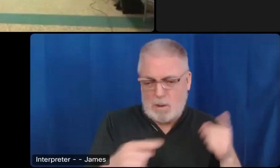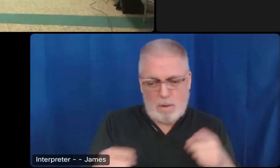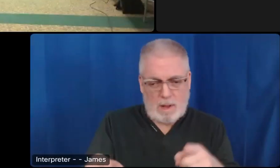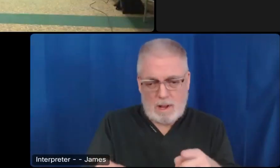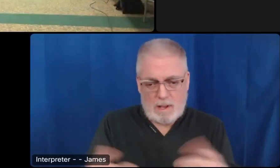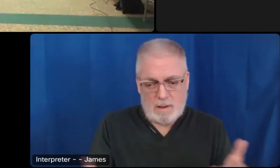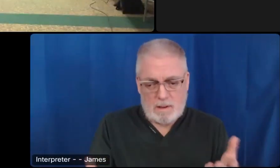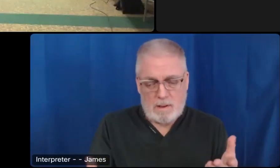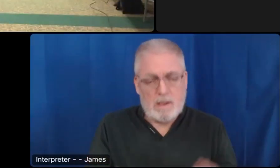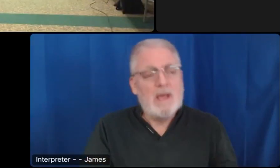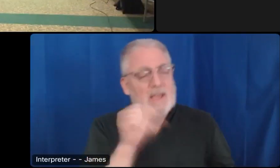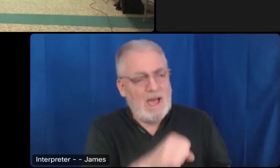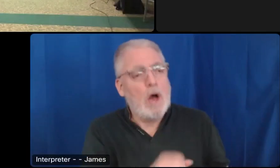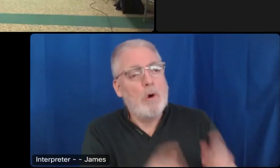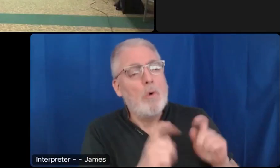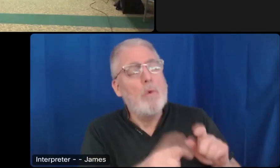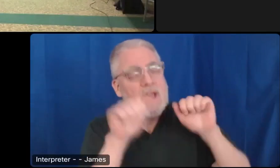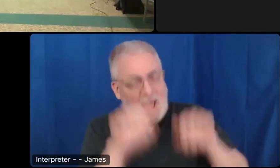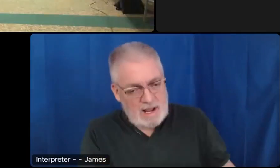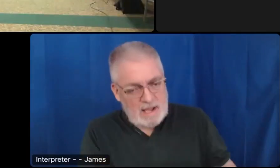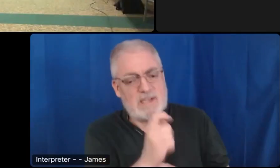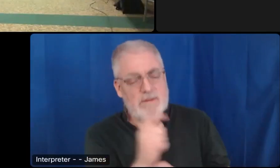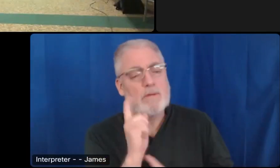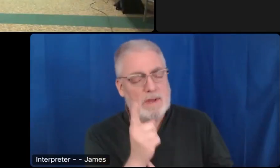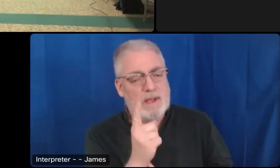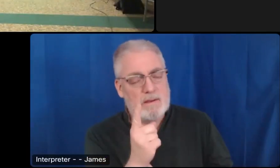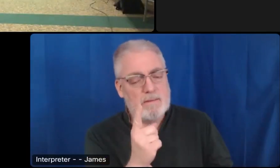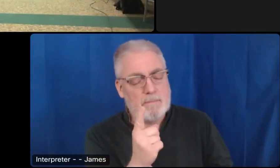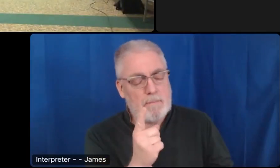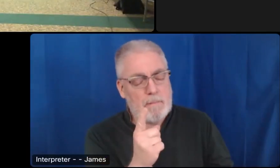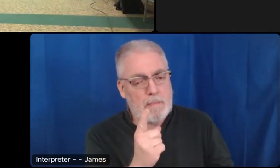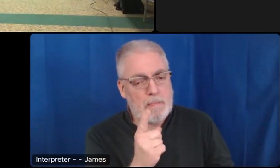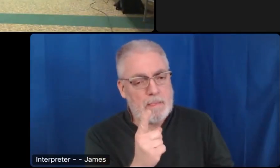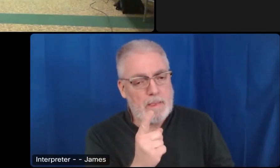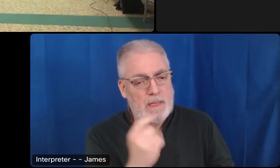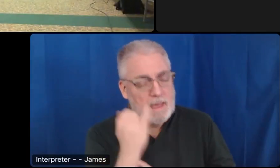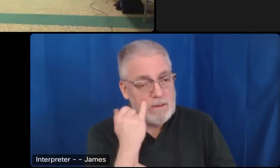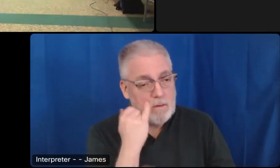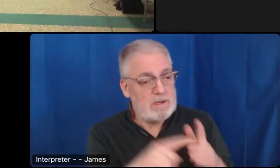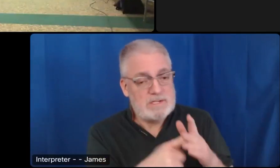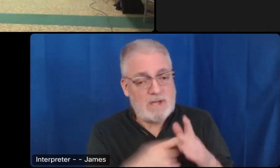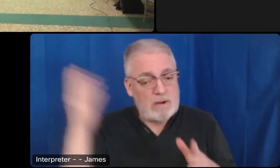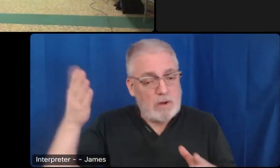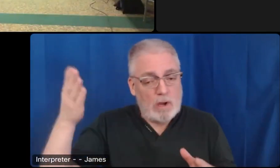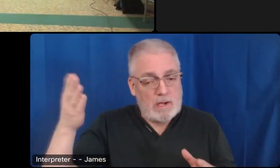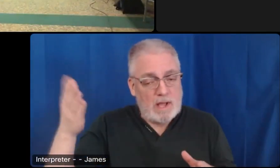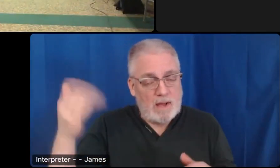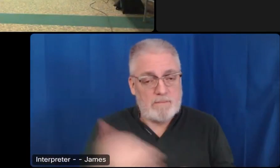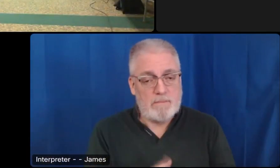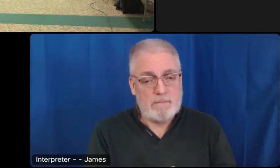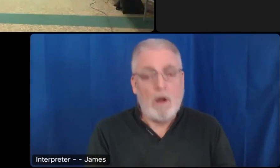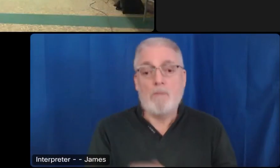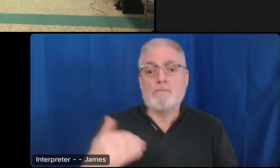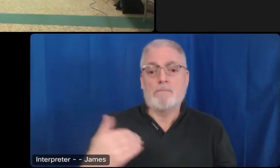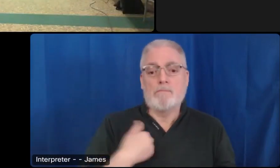Yeah, we can. We just give us I'm a not able to pull it up. minute. You know, And if you want to just start talking while we oh, pull now them I've up. got it. It's back. I have it